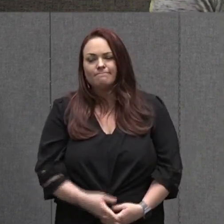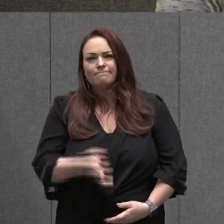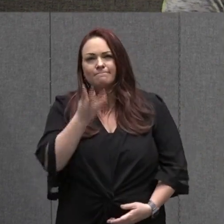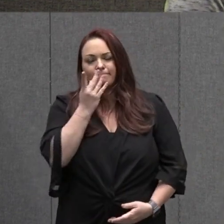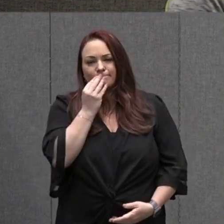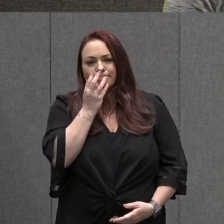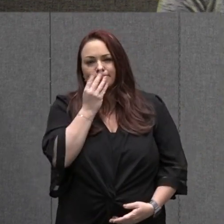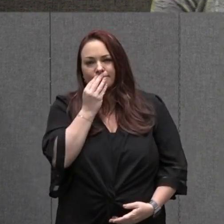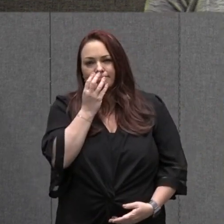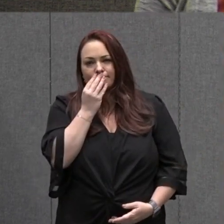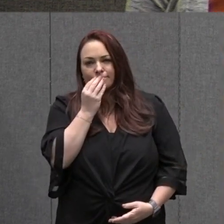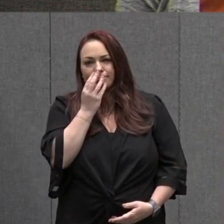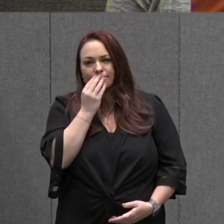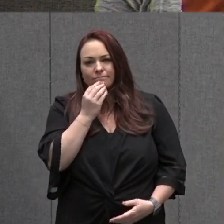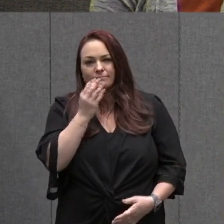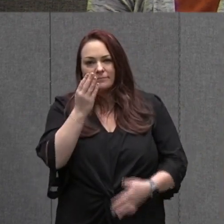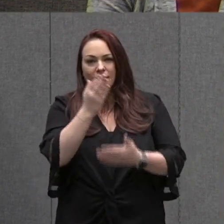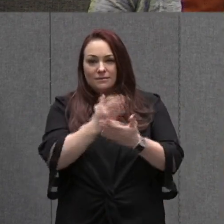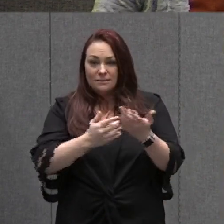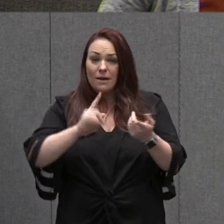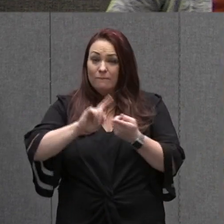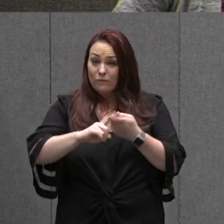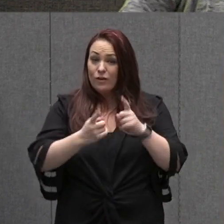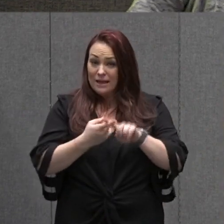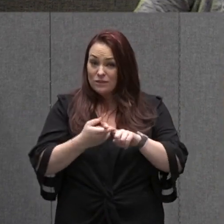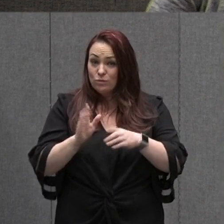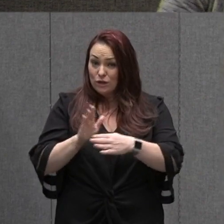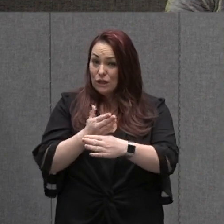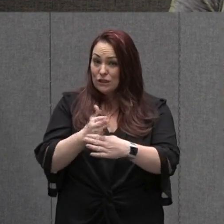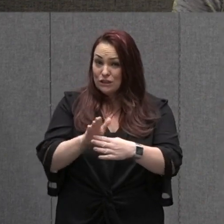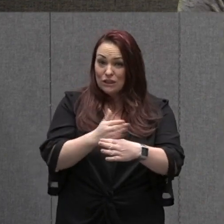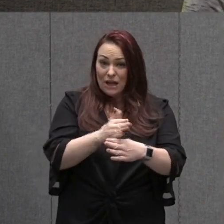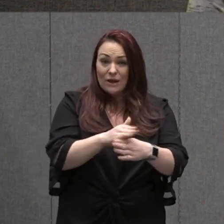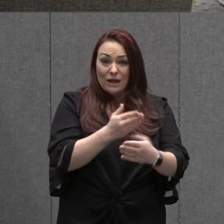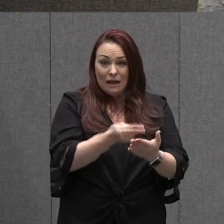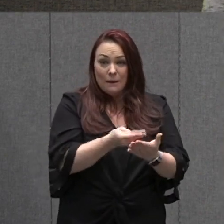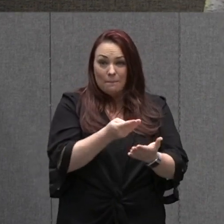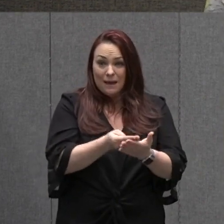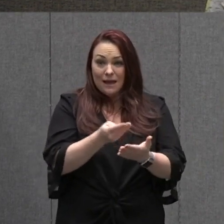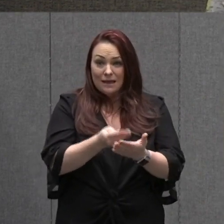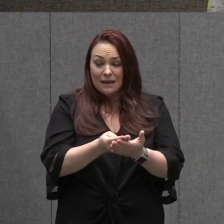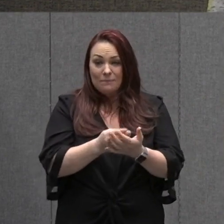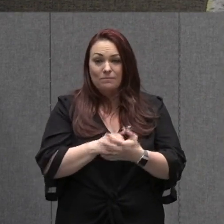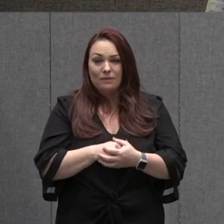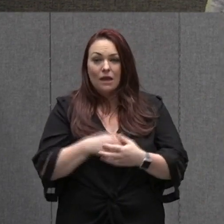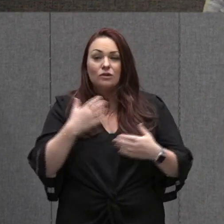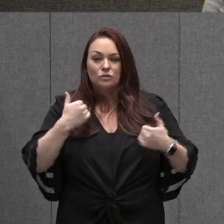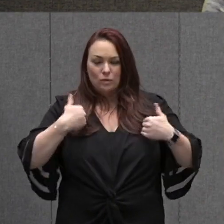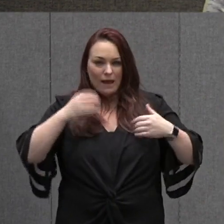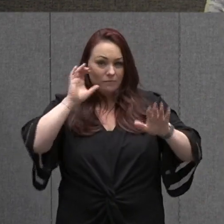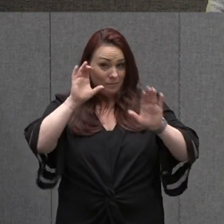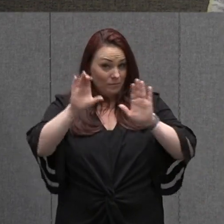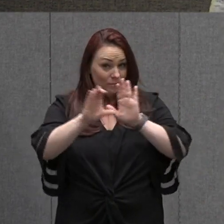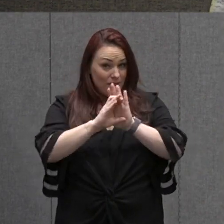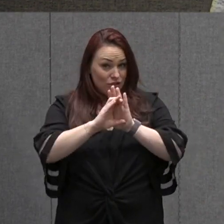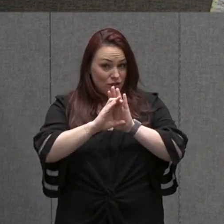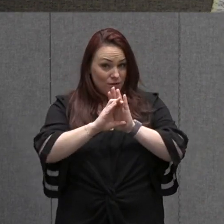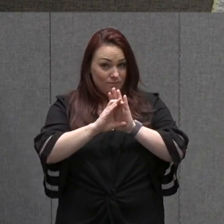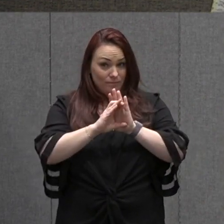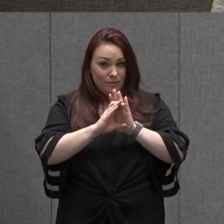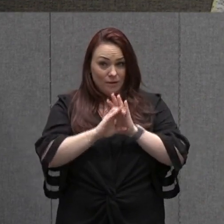Yeah, some friends were sharing money. I drew a picture to help me understand. We